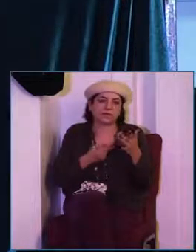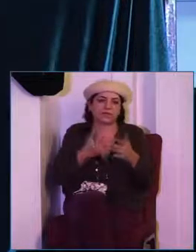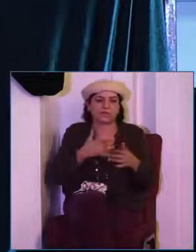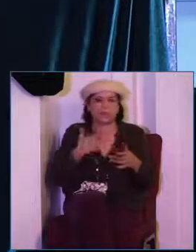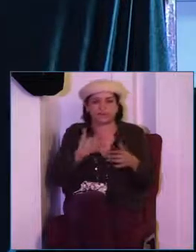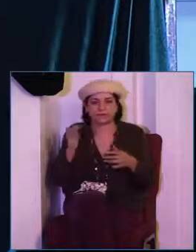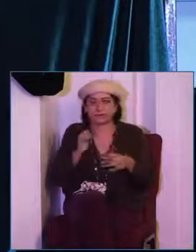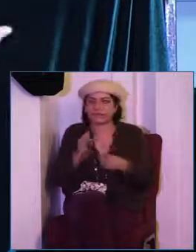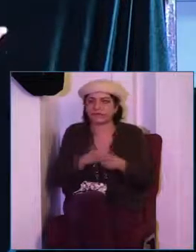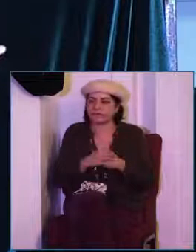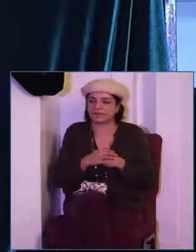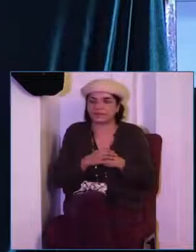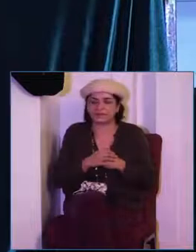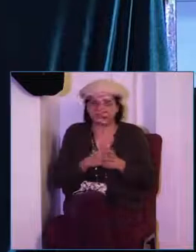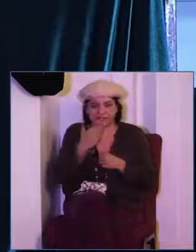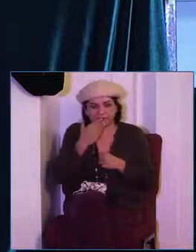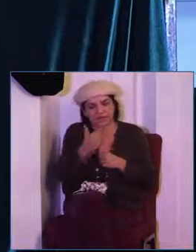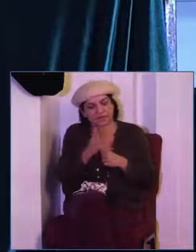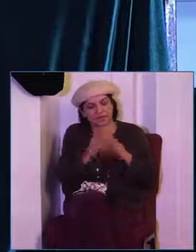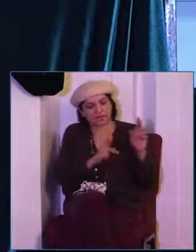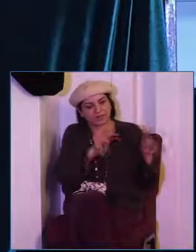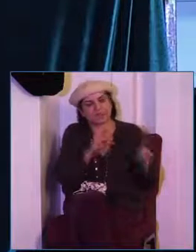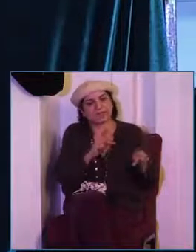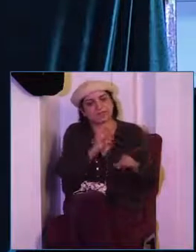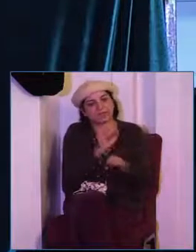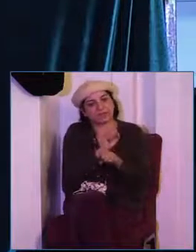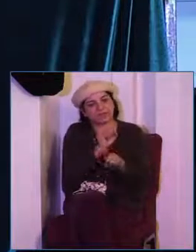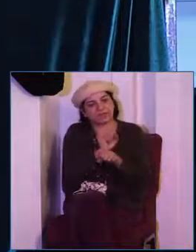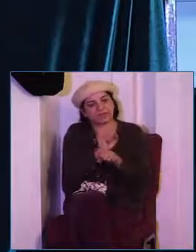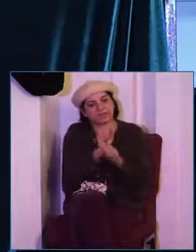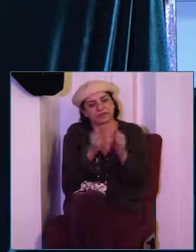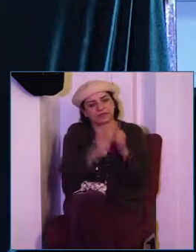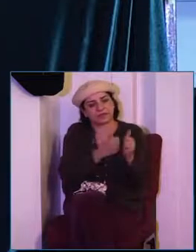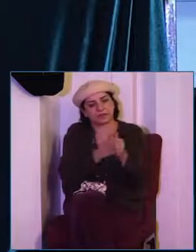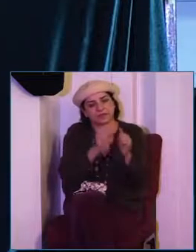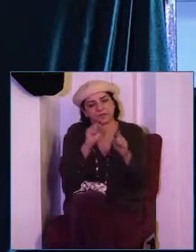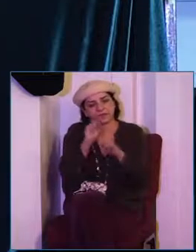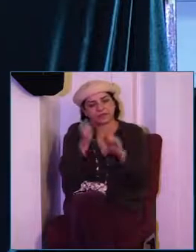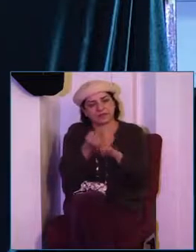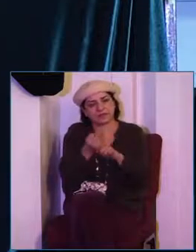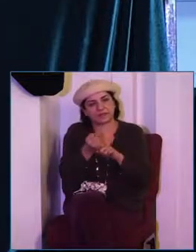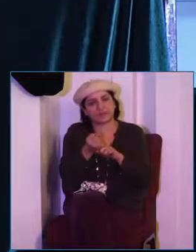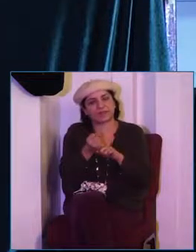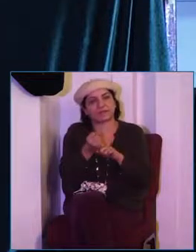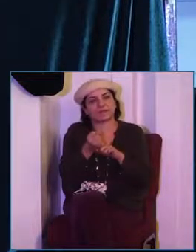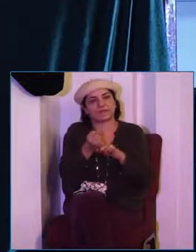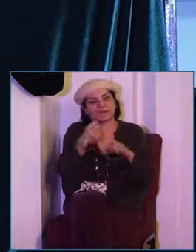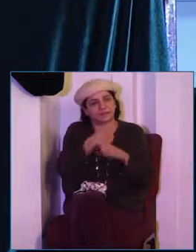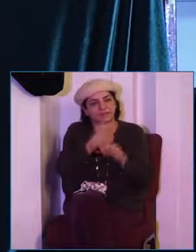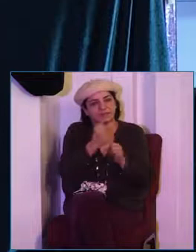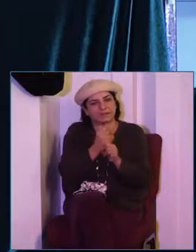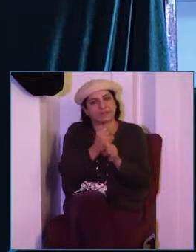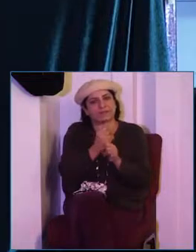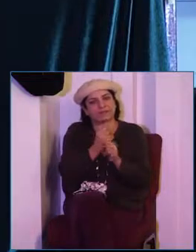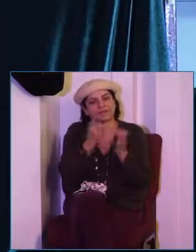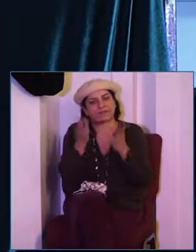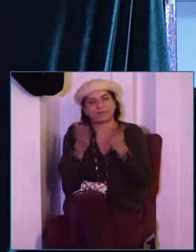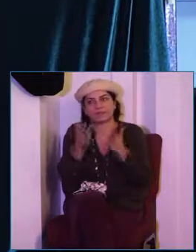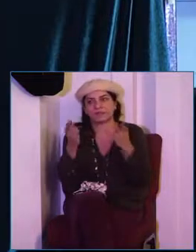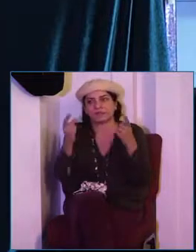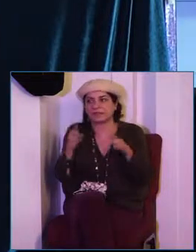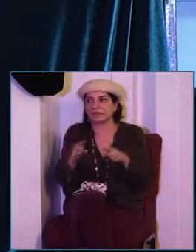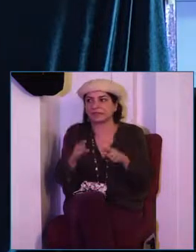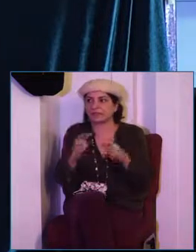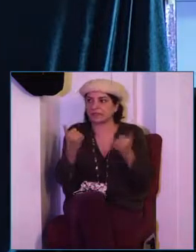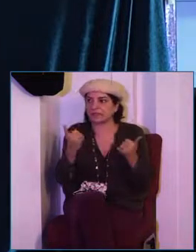working behind the scenes, as well as the few that you see up on the stage today, making service happen. And